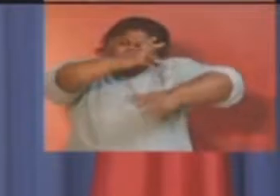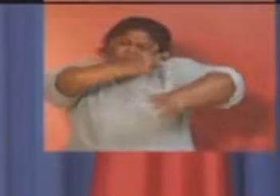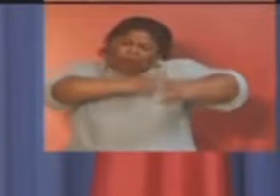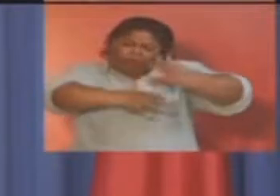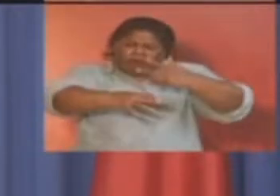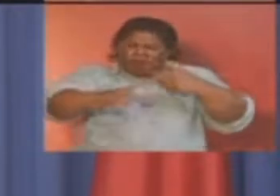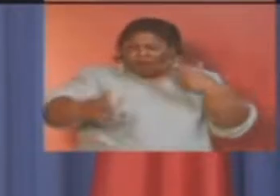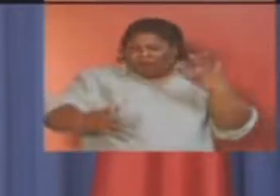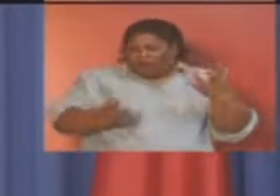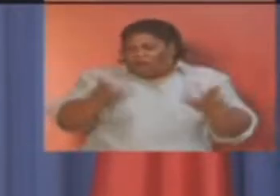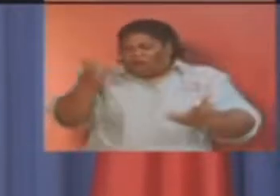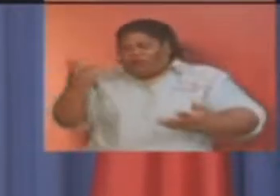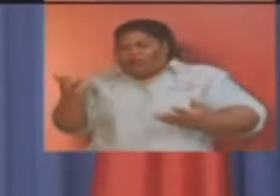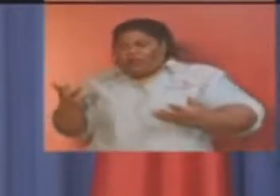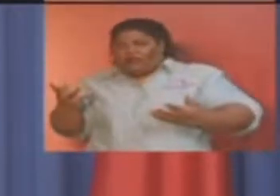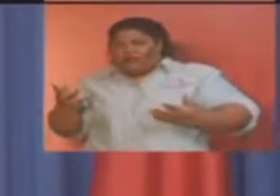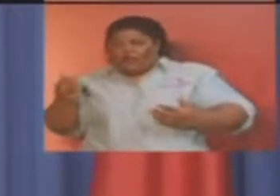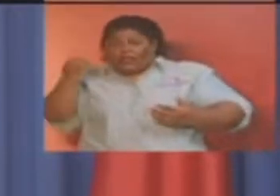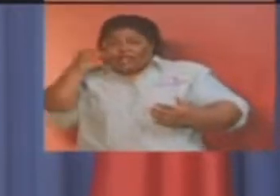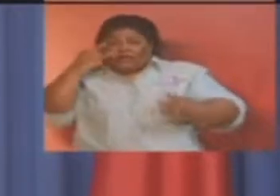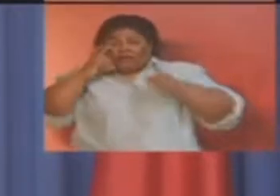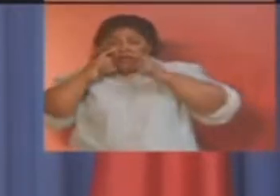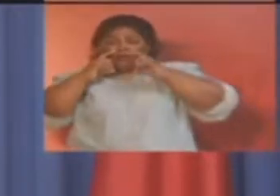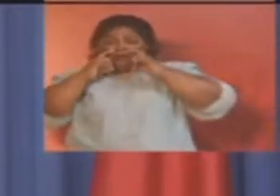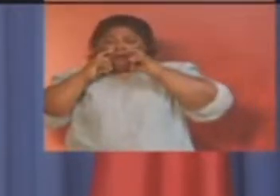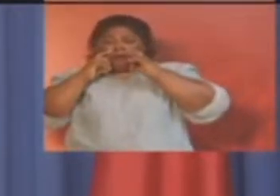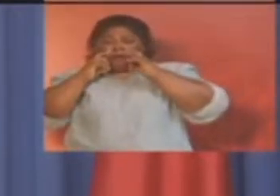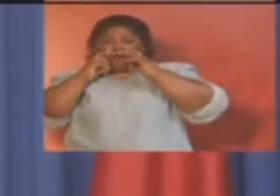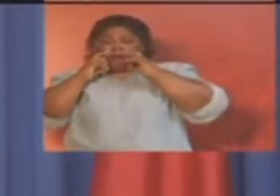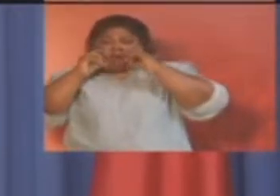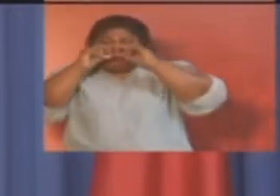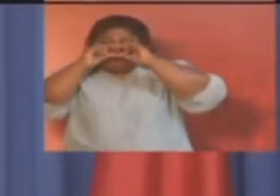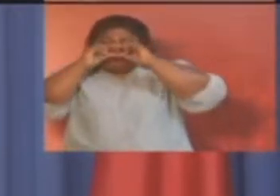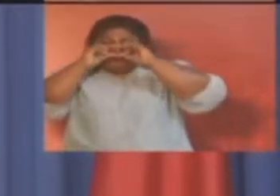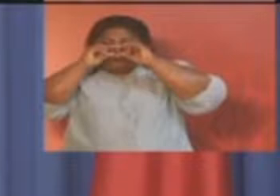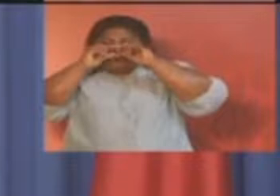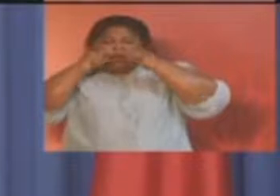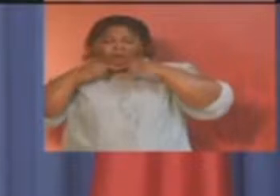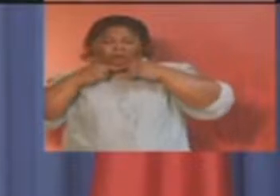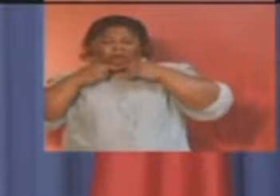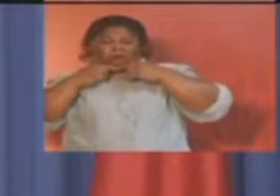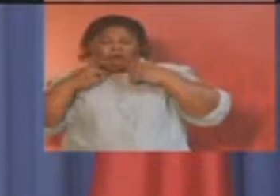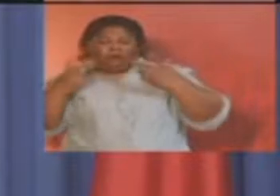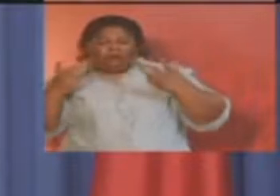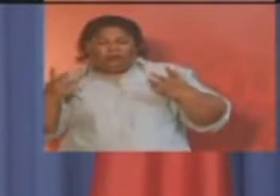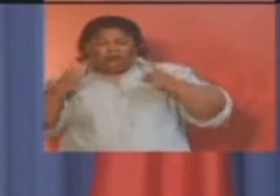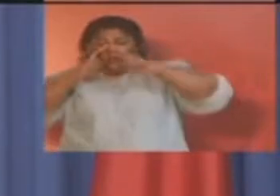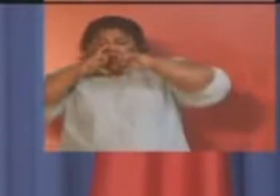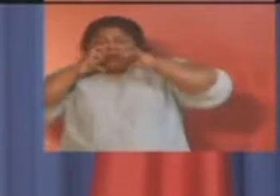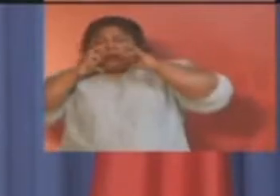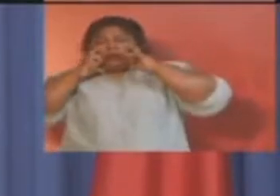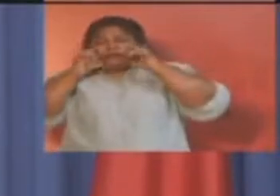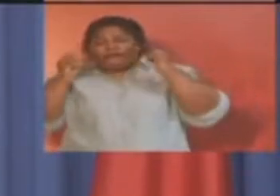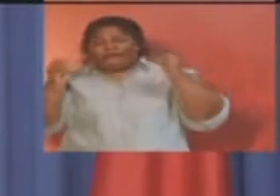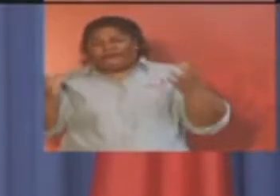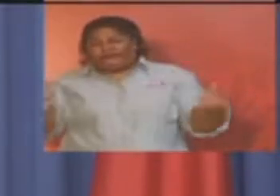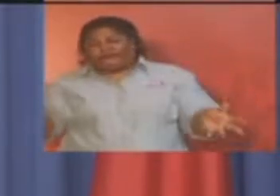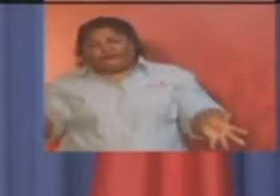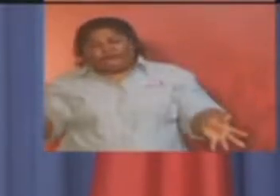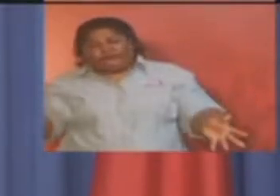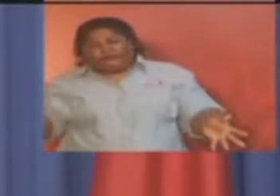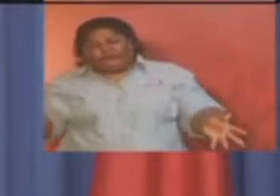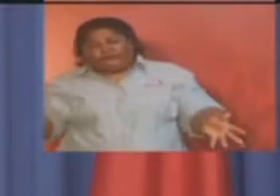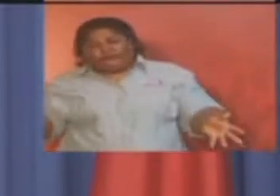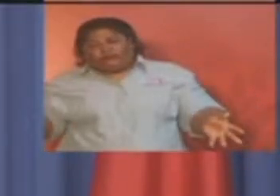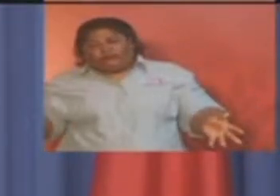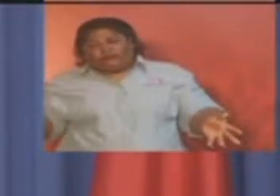it is not worn, although it is law, it will not work. And we have seen that it is not working. We can see that in the numbers. It requires, we